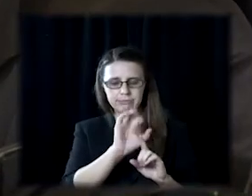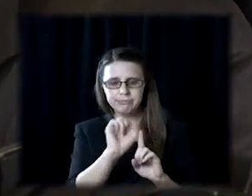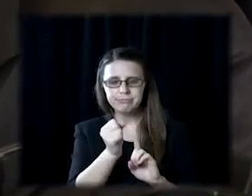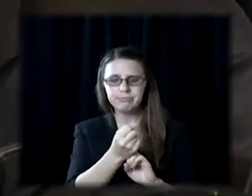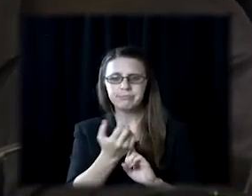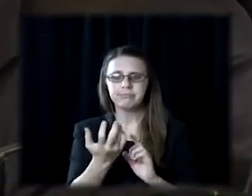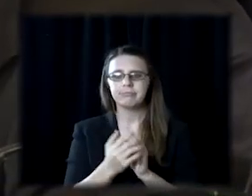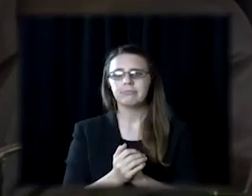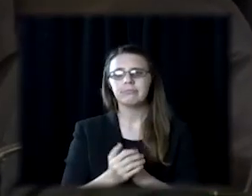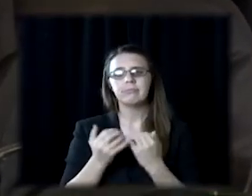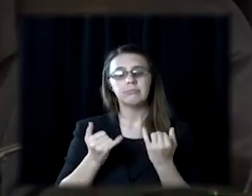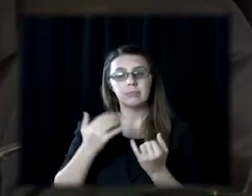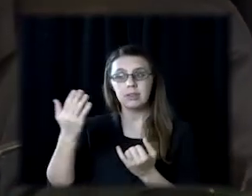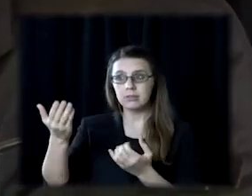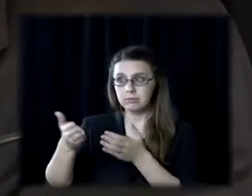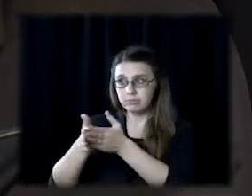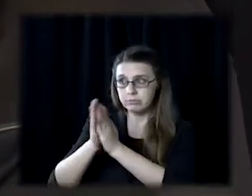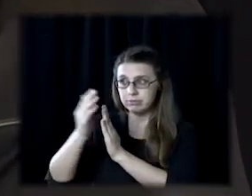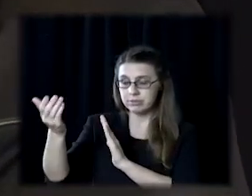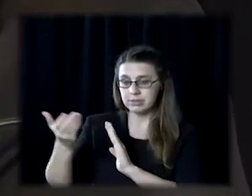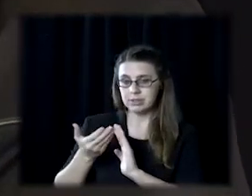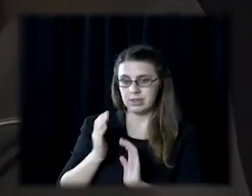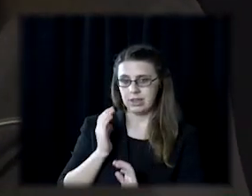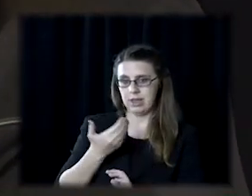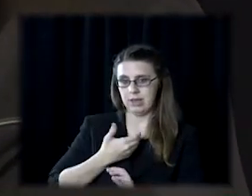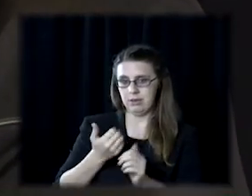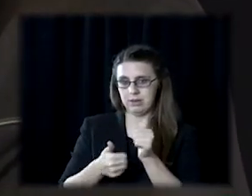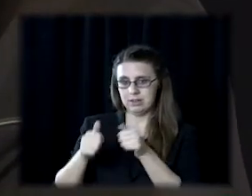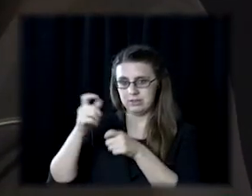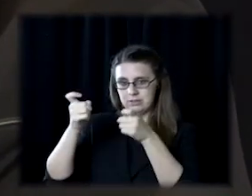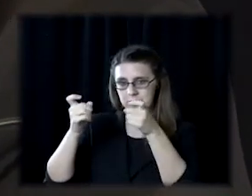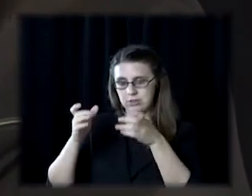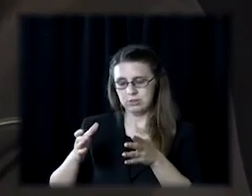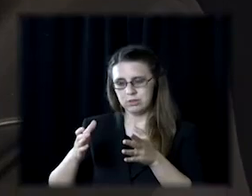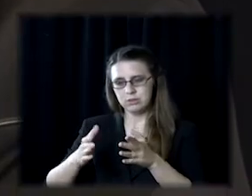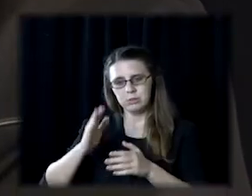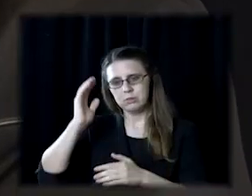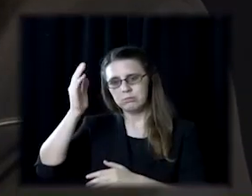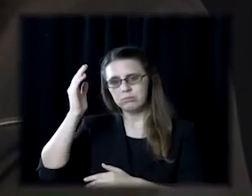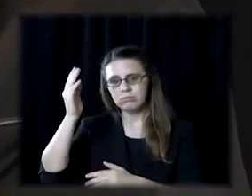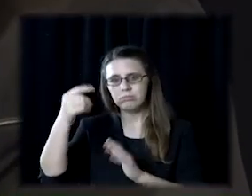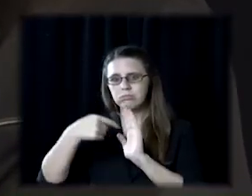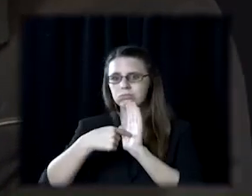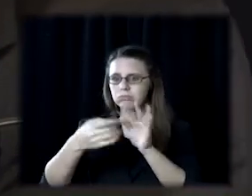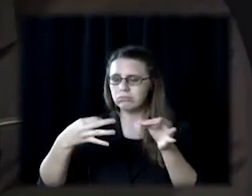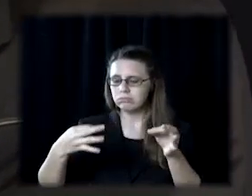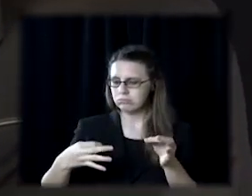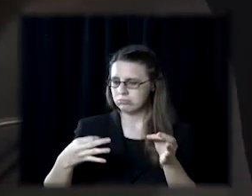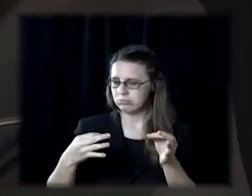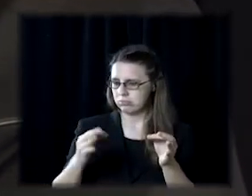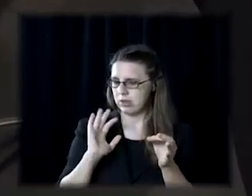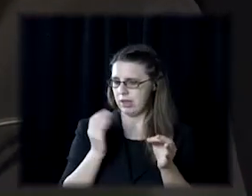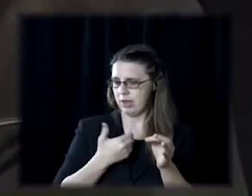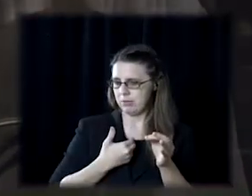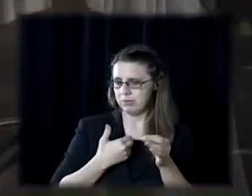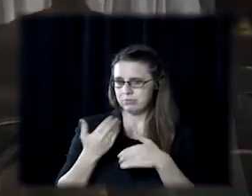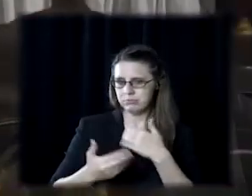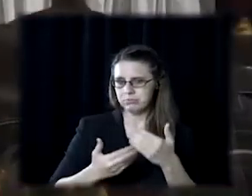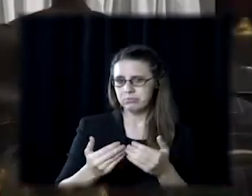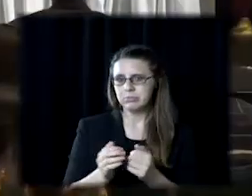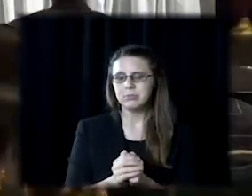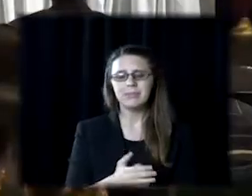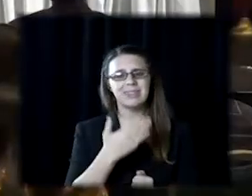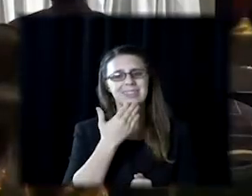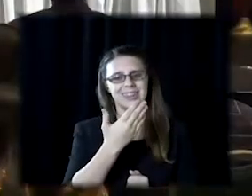like to now ask and invite our executive director to give a presentation on where we are on such efforts. Thank you, Mr.